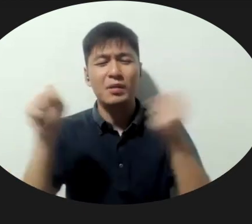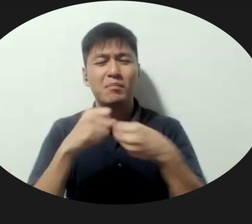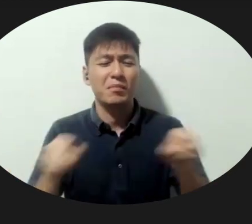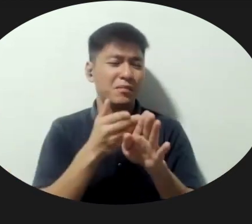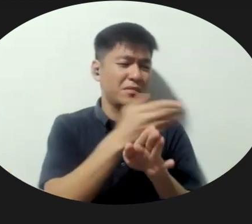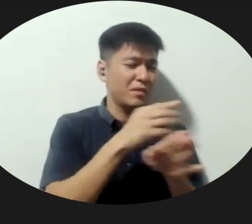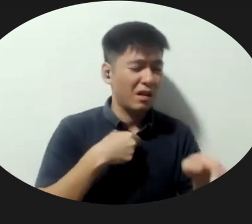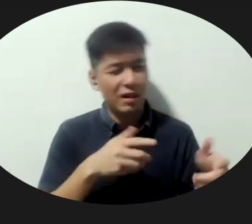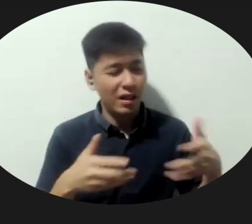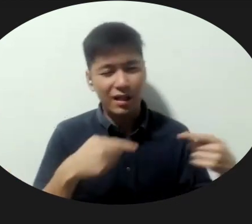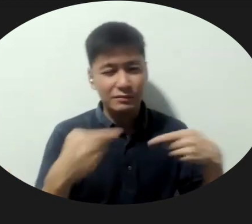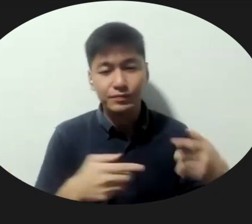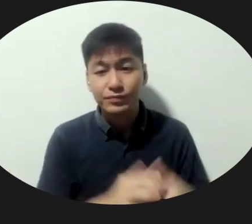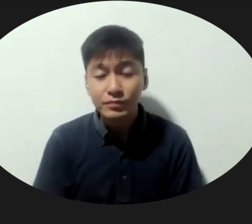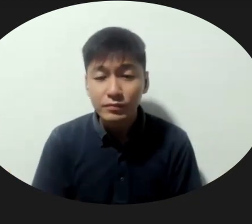thing that's going on.